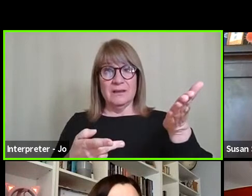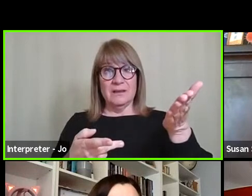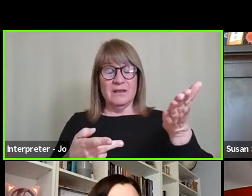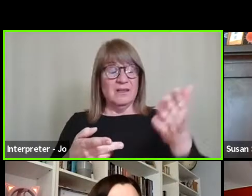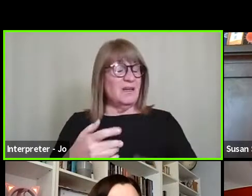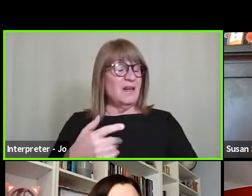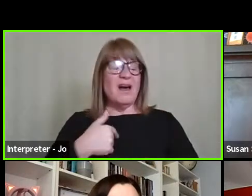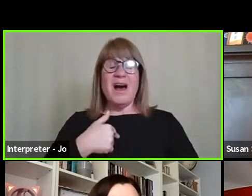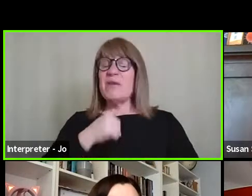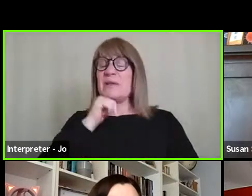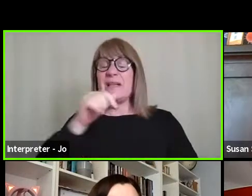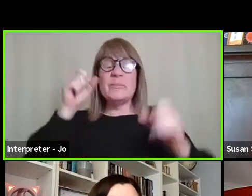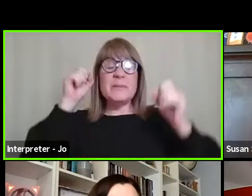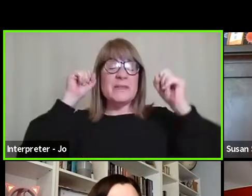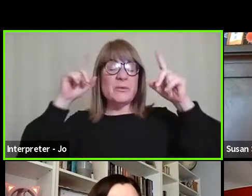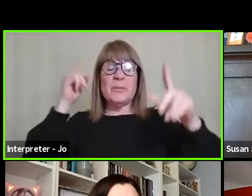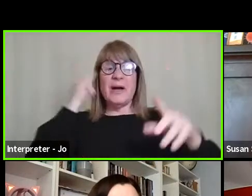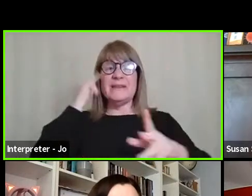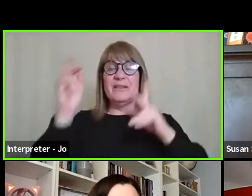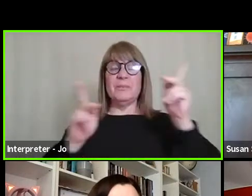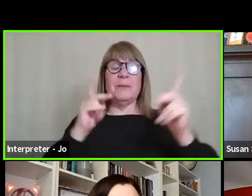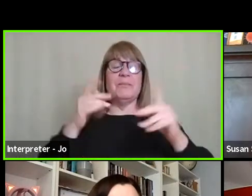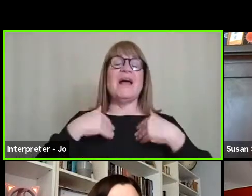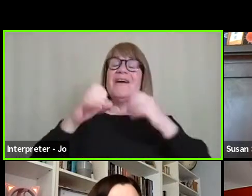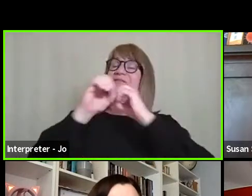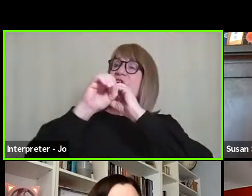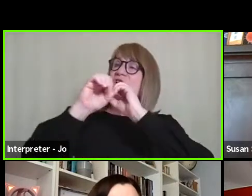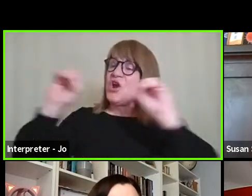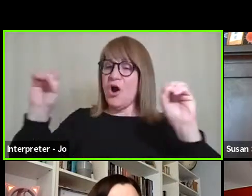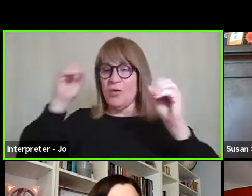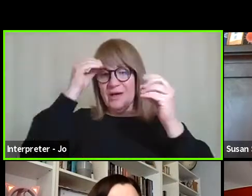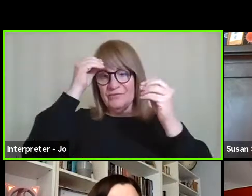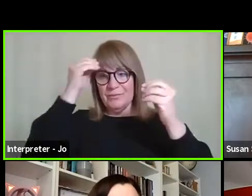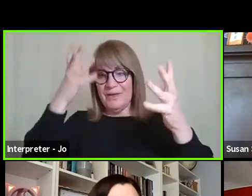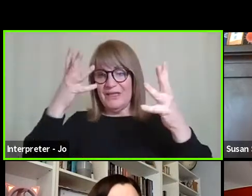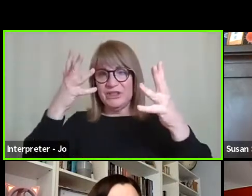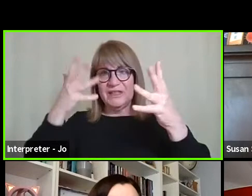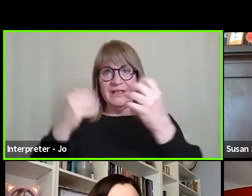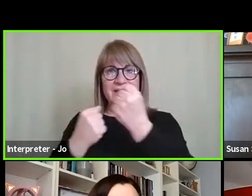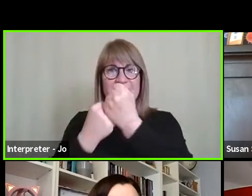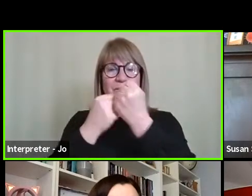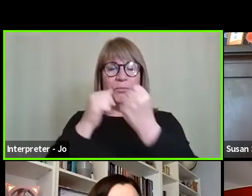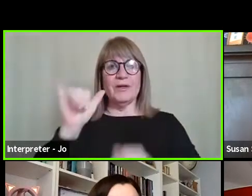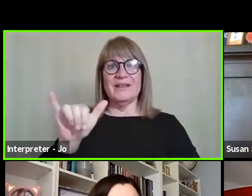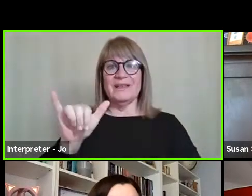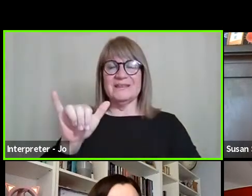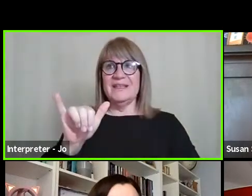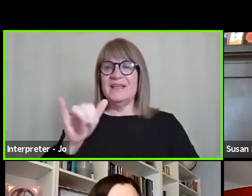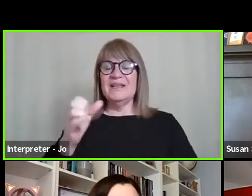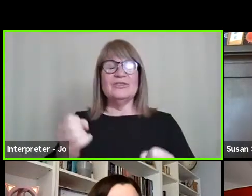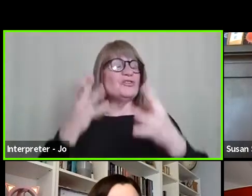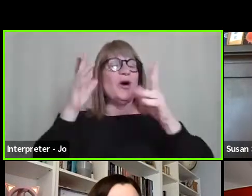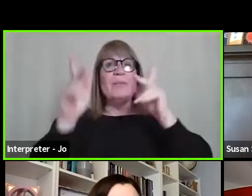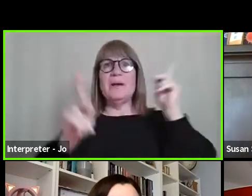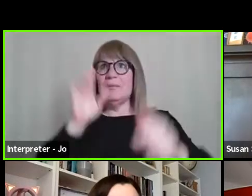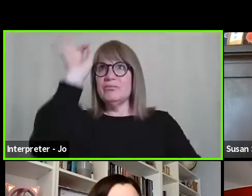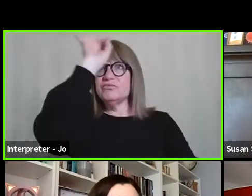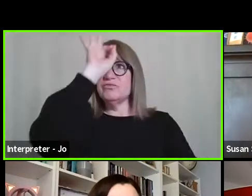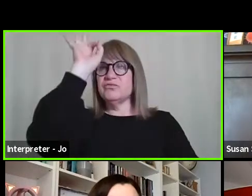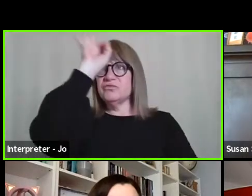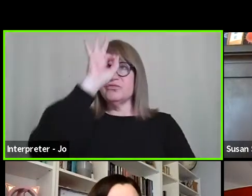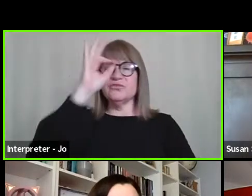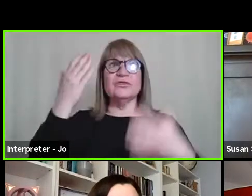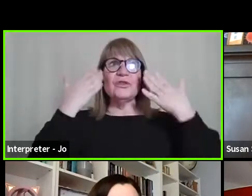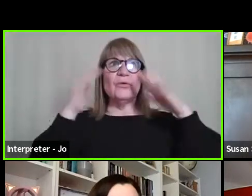any data to back this up because we really the dozen cases we found of those kinds of folks was so on accident